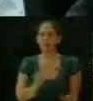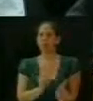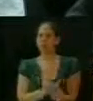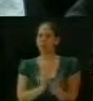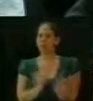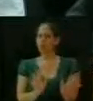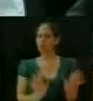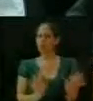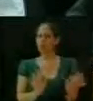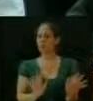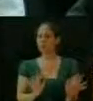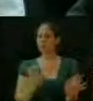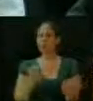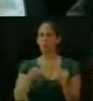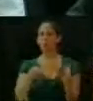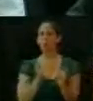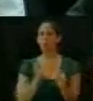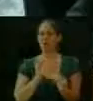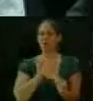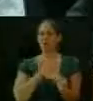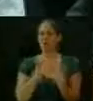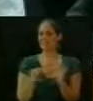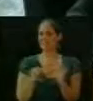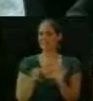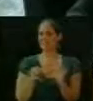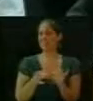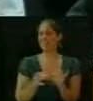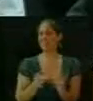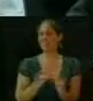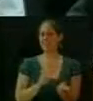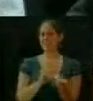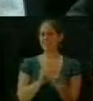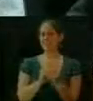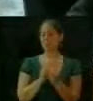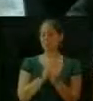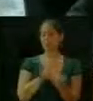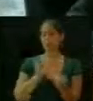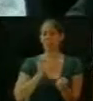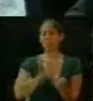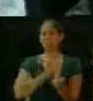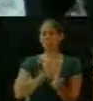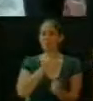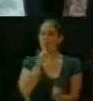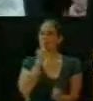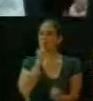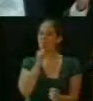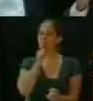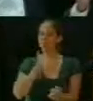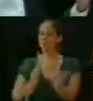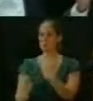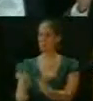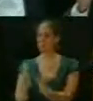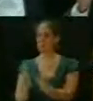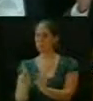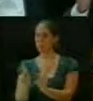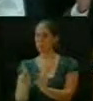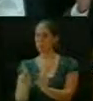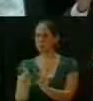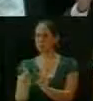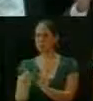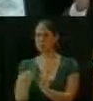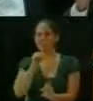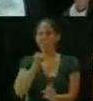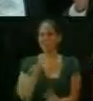be cautious in our statements, particularly about our private citizens. Again, they have accepted to do this. It's not like third